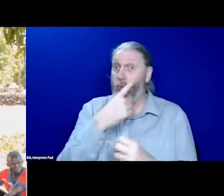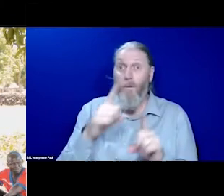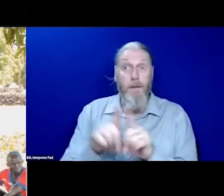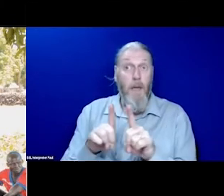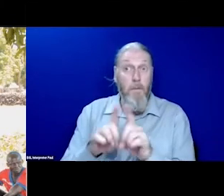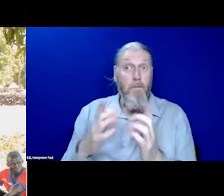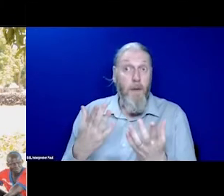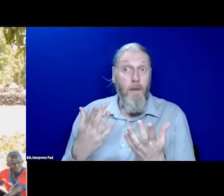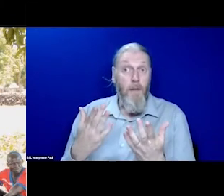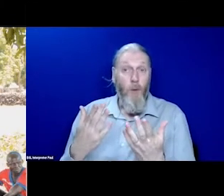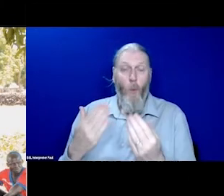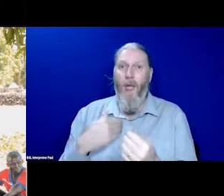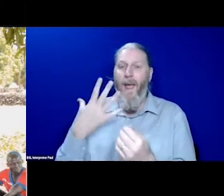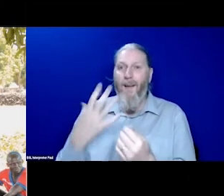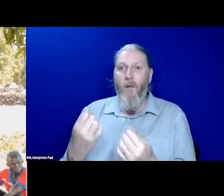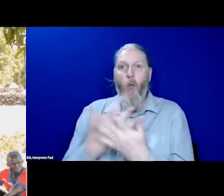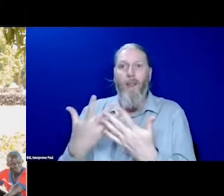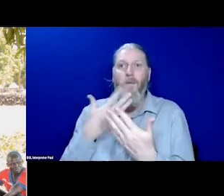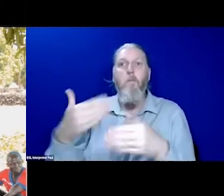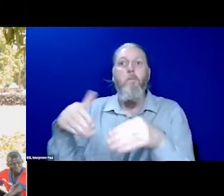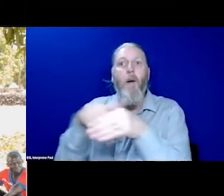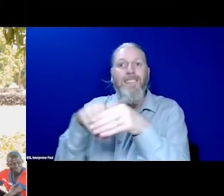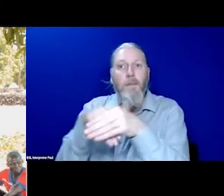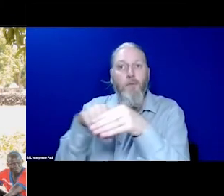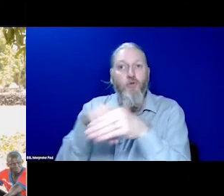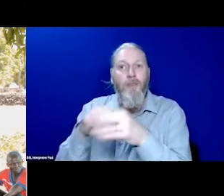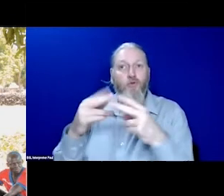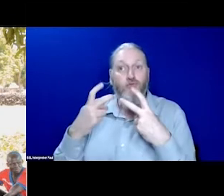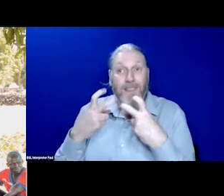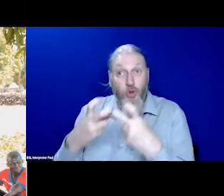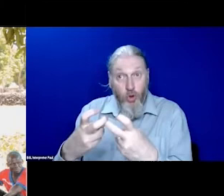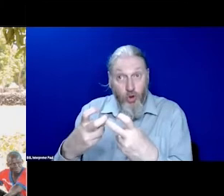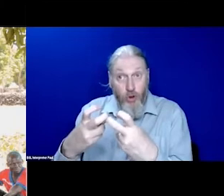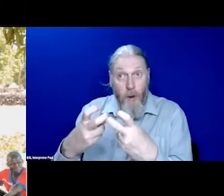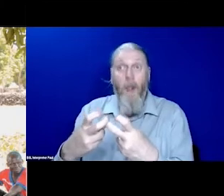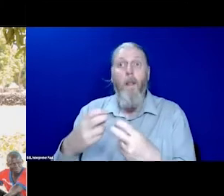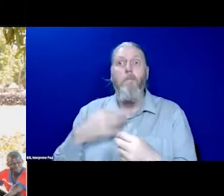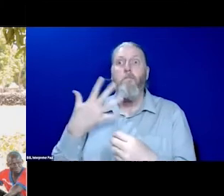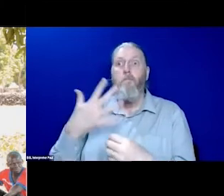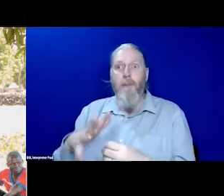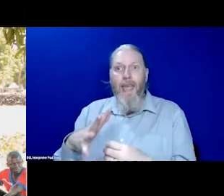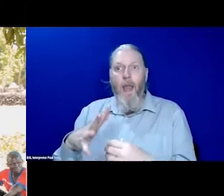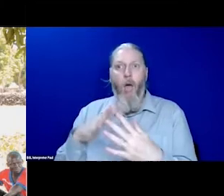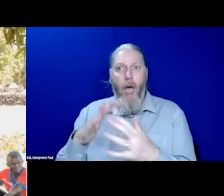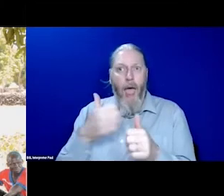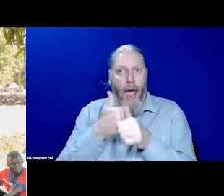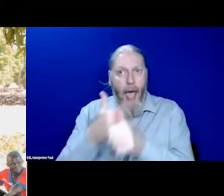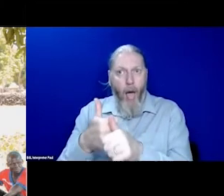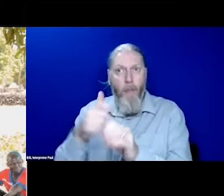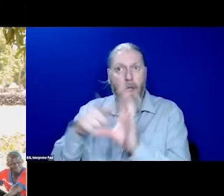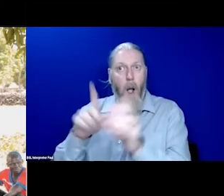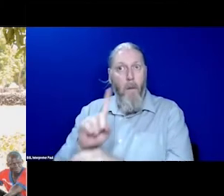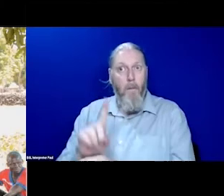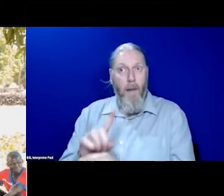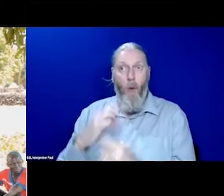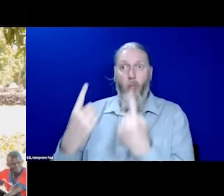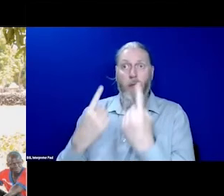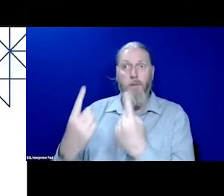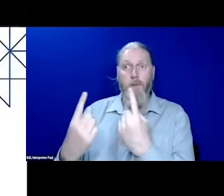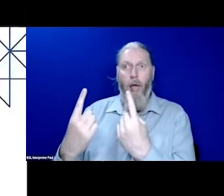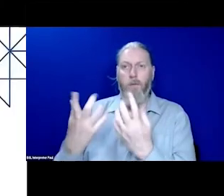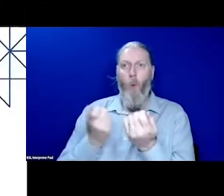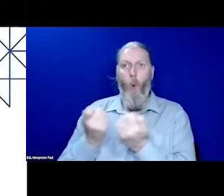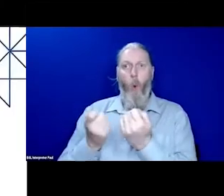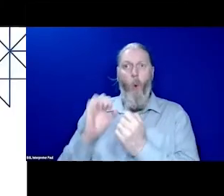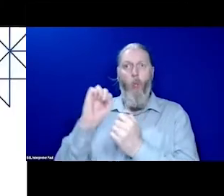as, importantly, those that are place-based and culturally relevant, are helping young people cope with their eco-emotions. Next